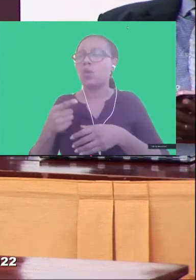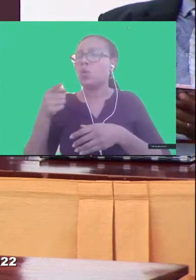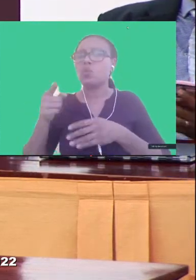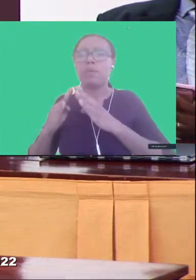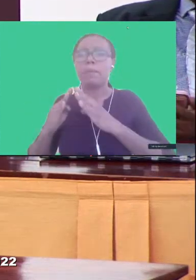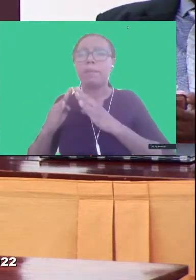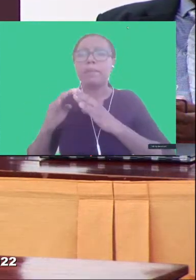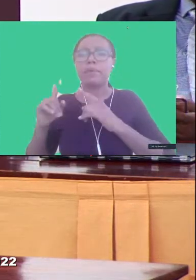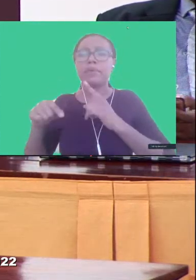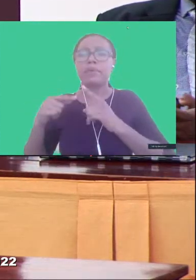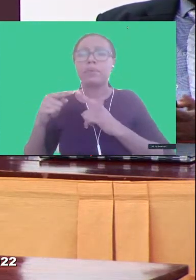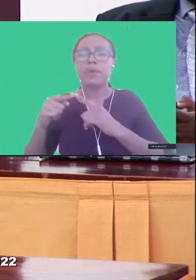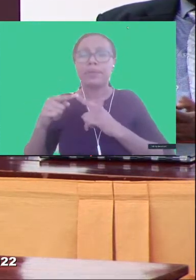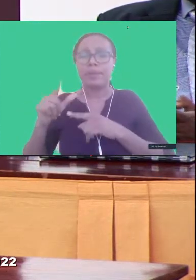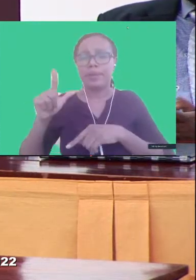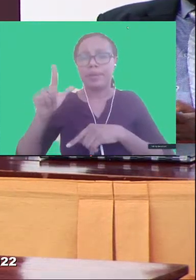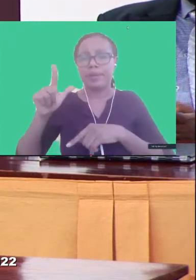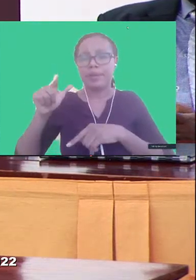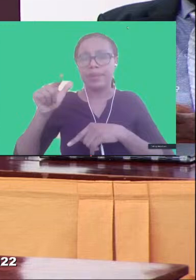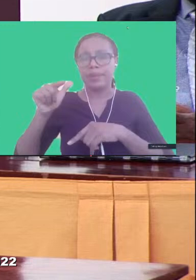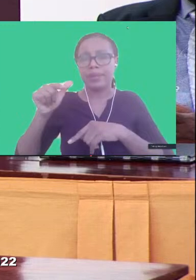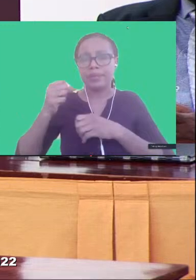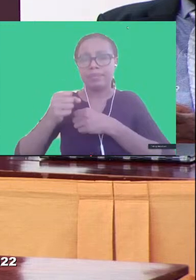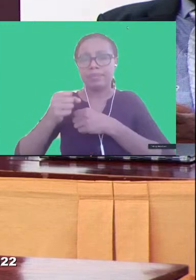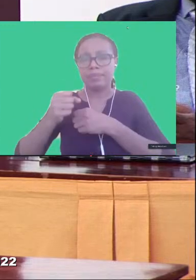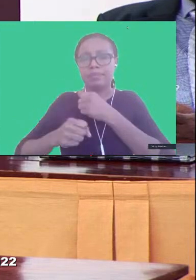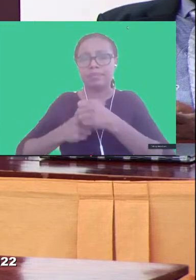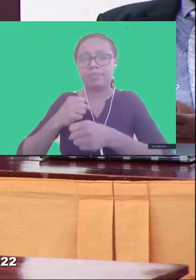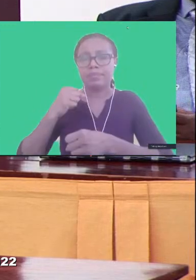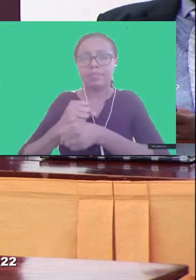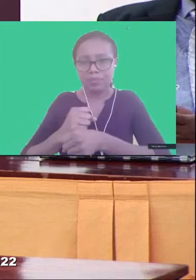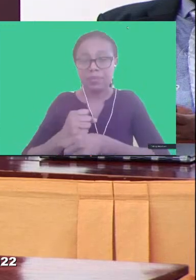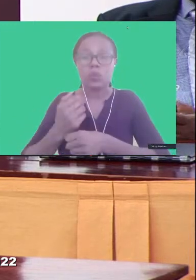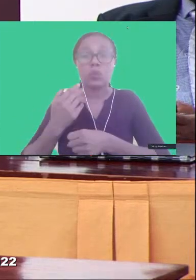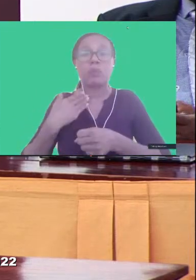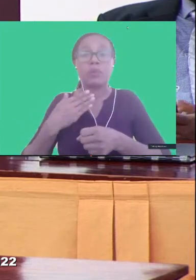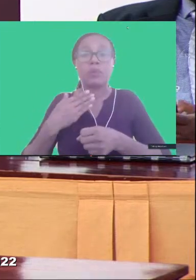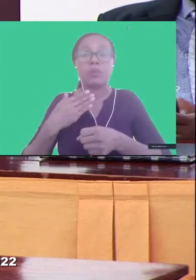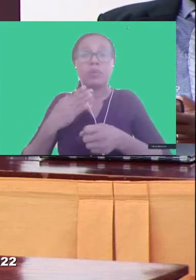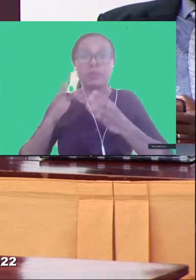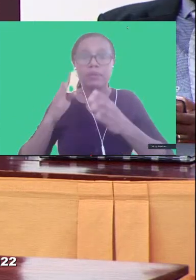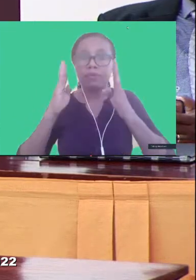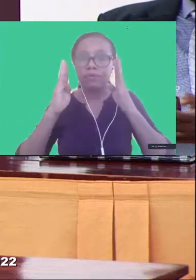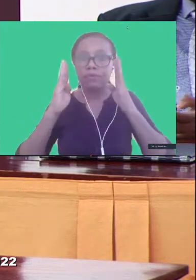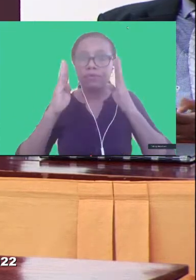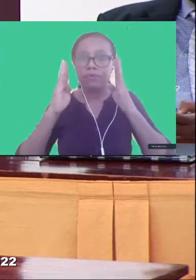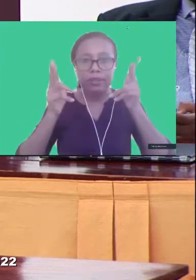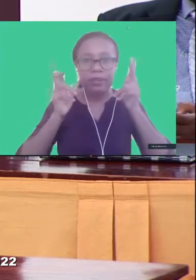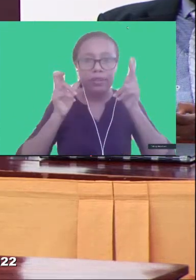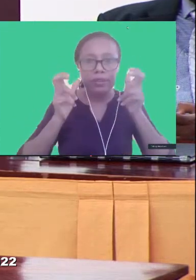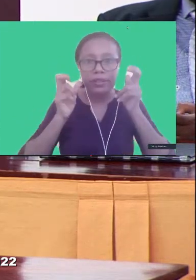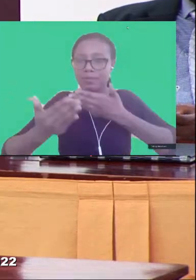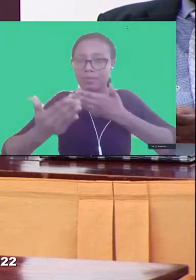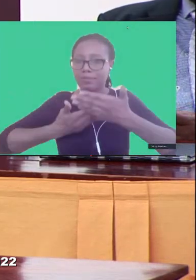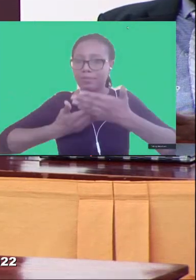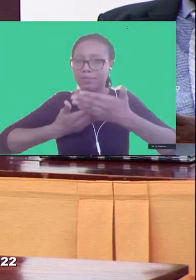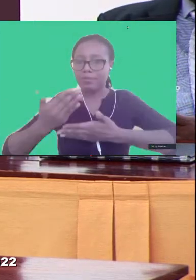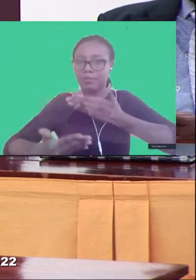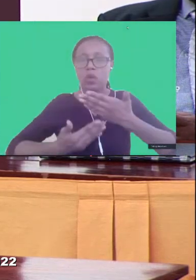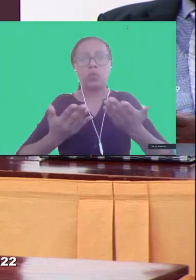for the invitation to participate, and please be very open and frank in providing any feedback or recommendations to the